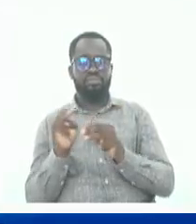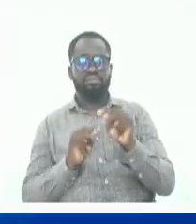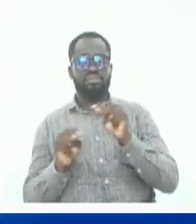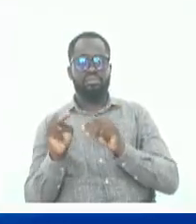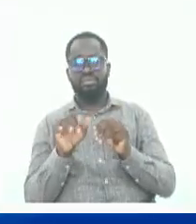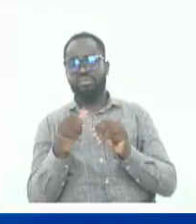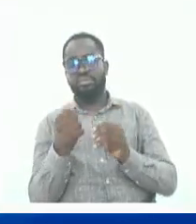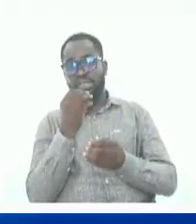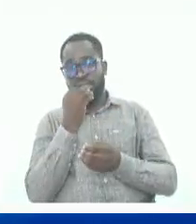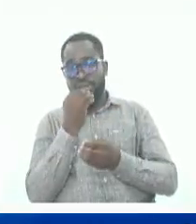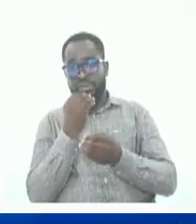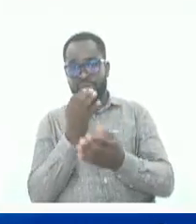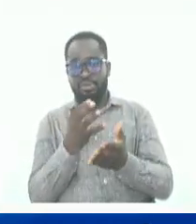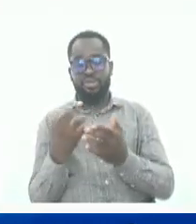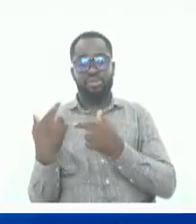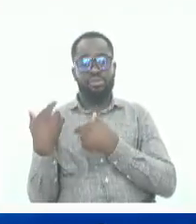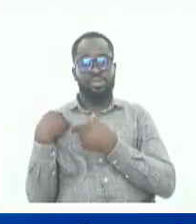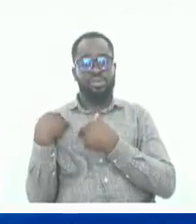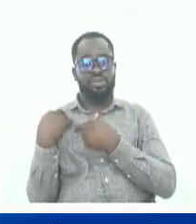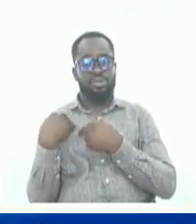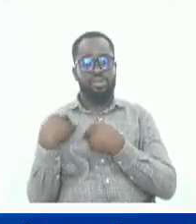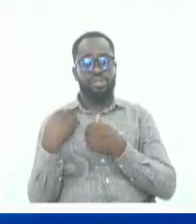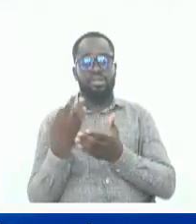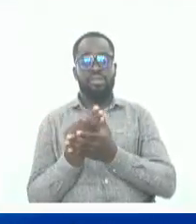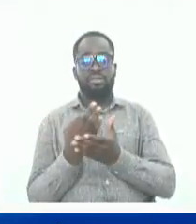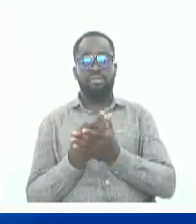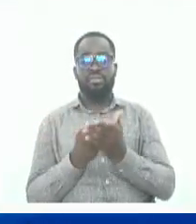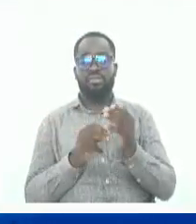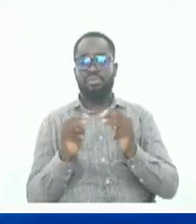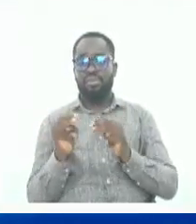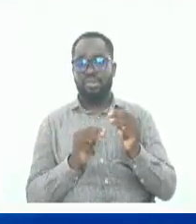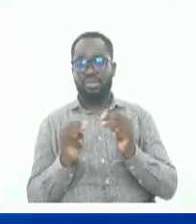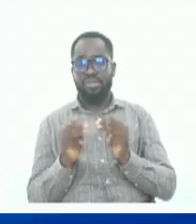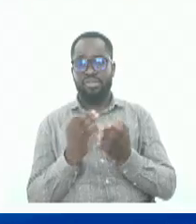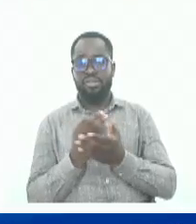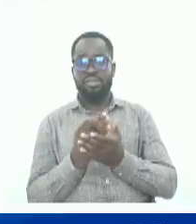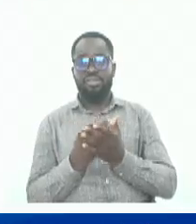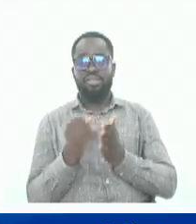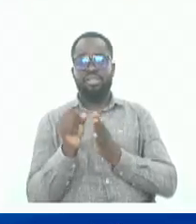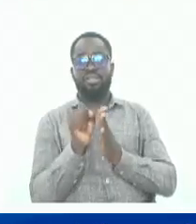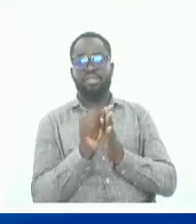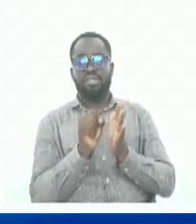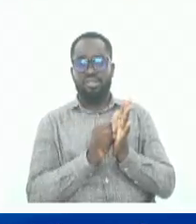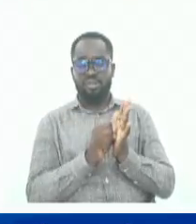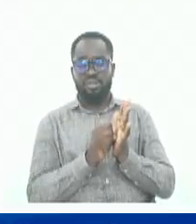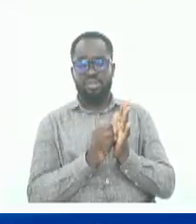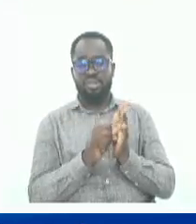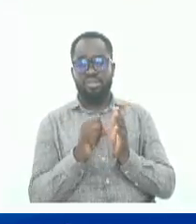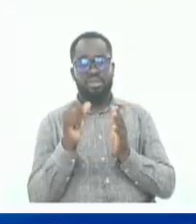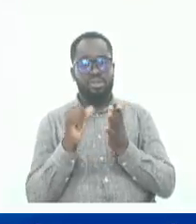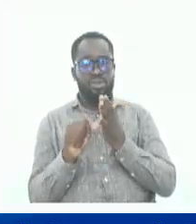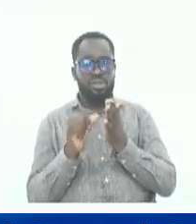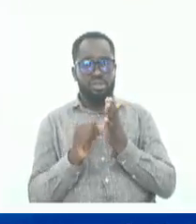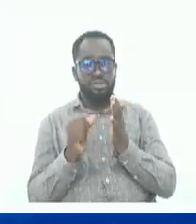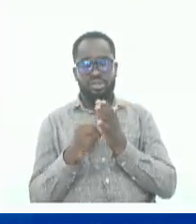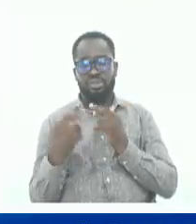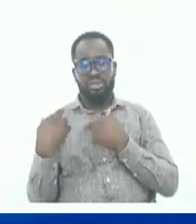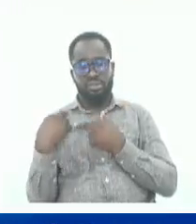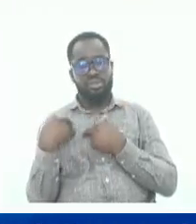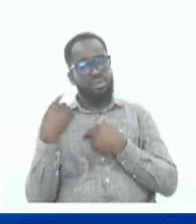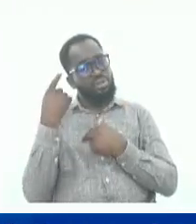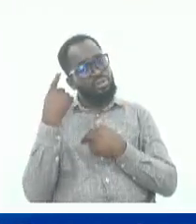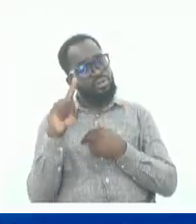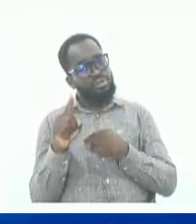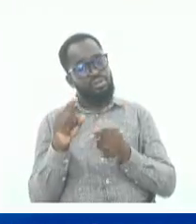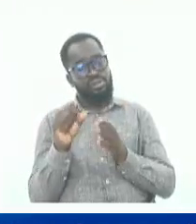information, responsibilities of the fund manager for the financial statements, auditor's responsibilities for the